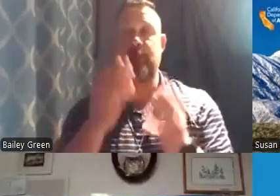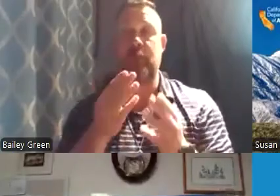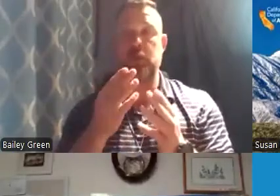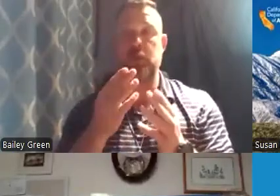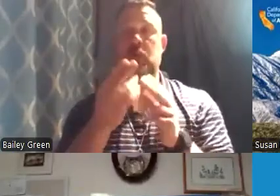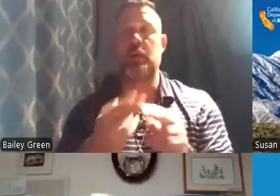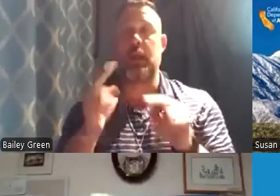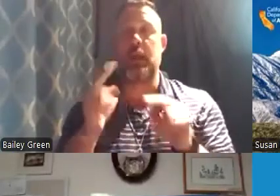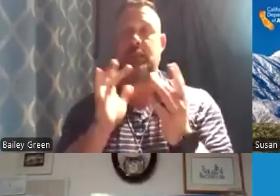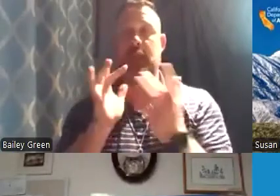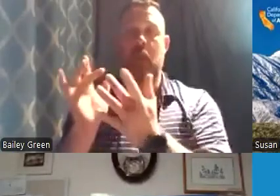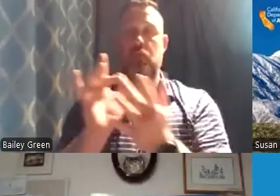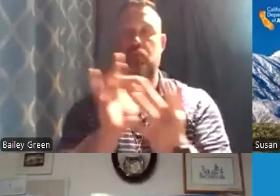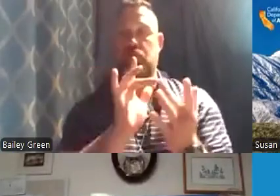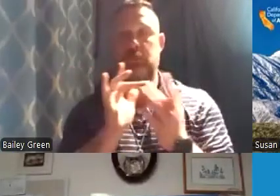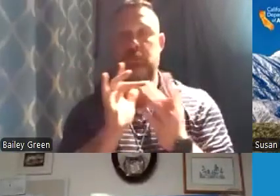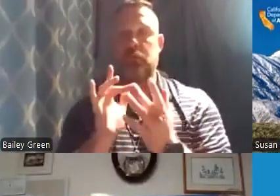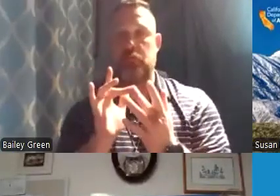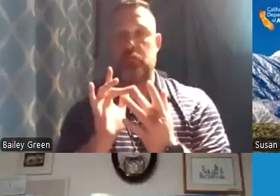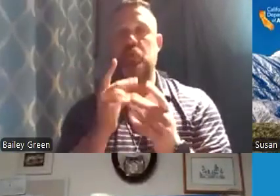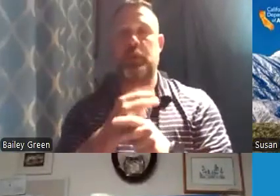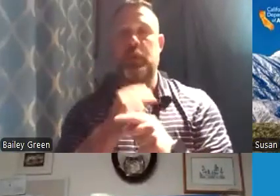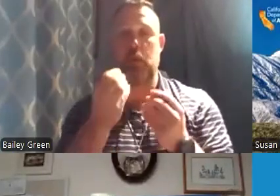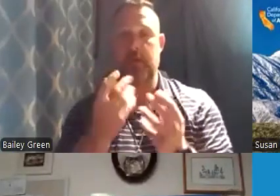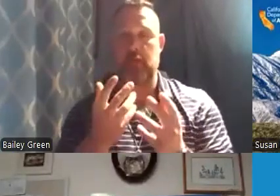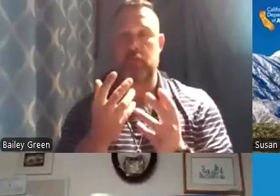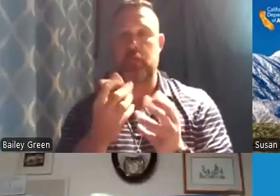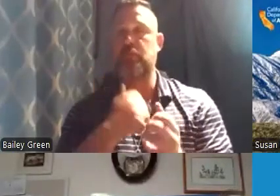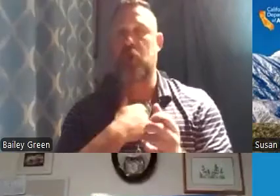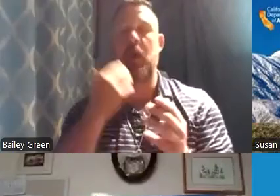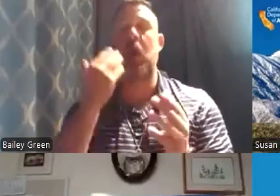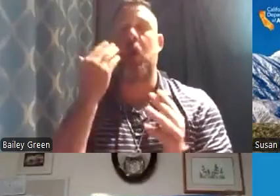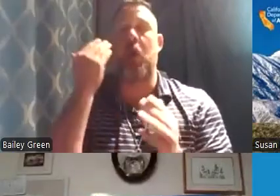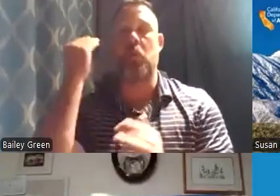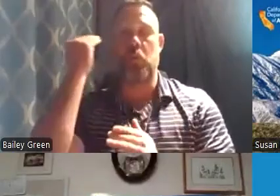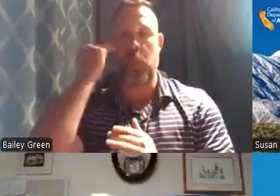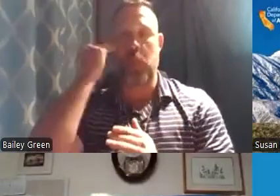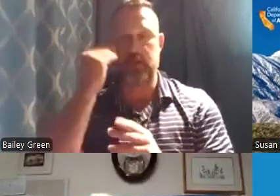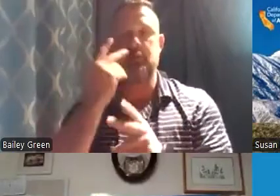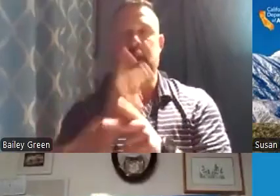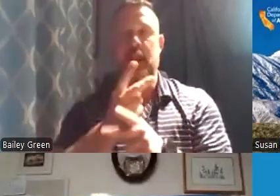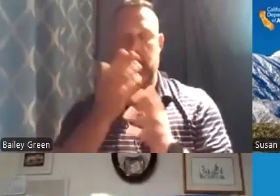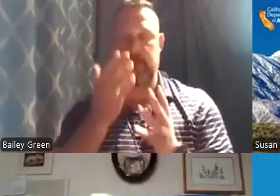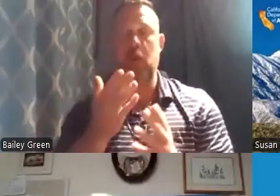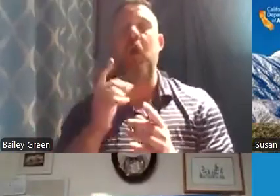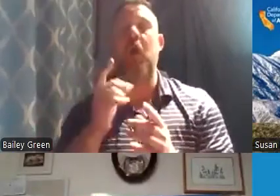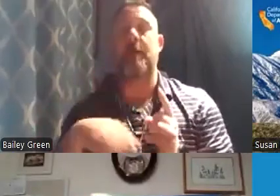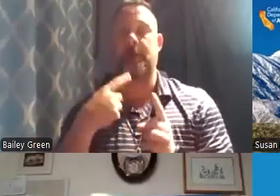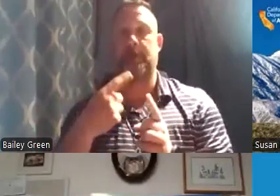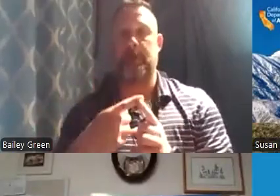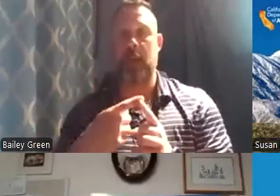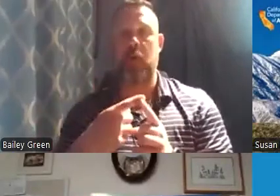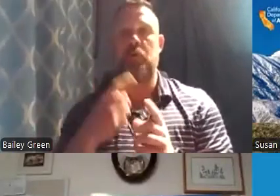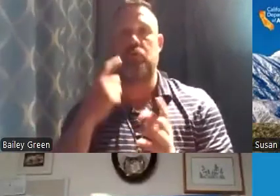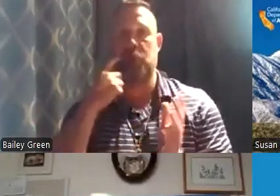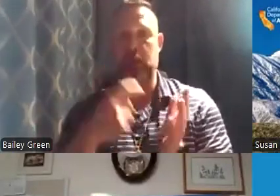enhancing outreach to caregivers, or caregiver awareness about